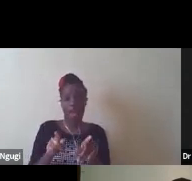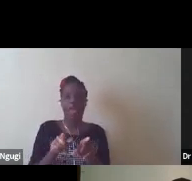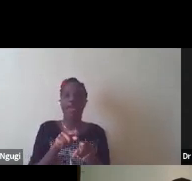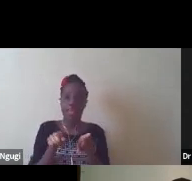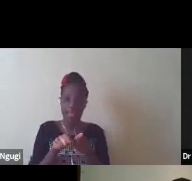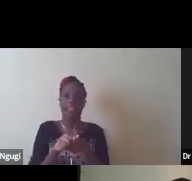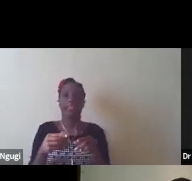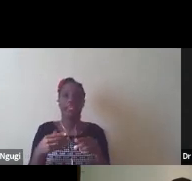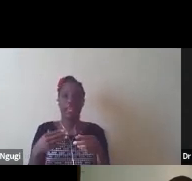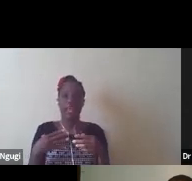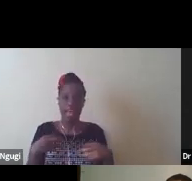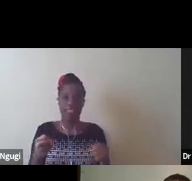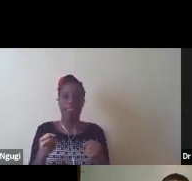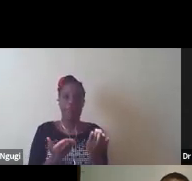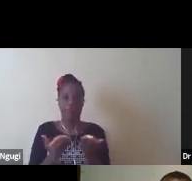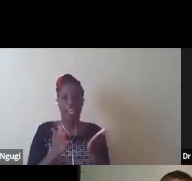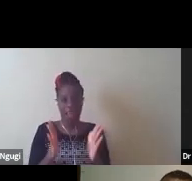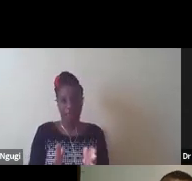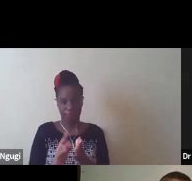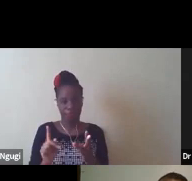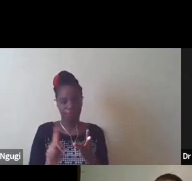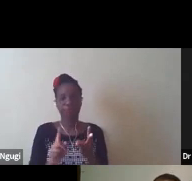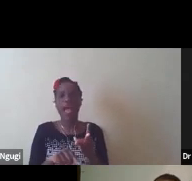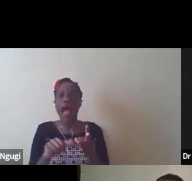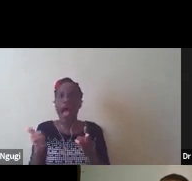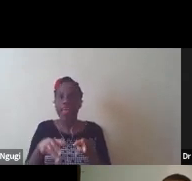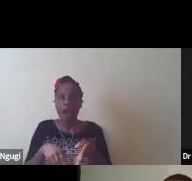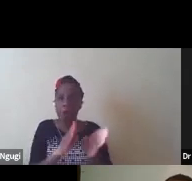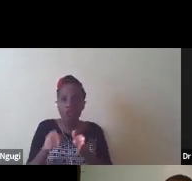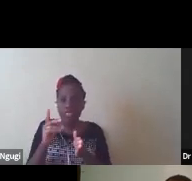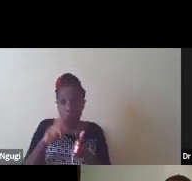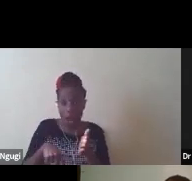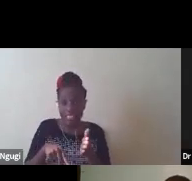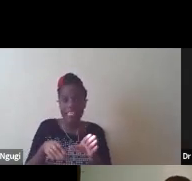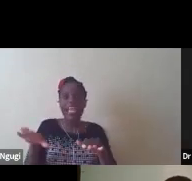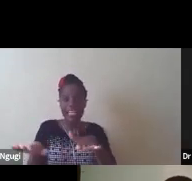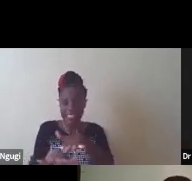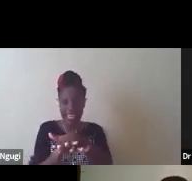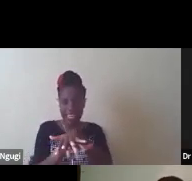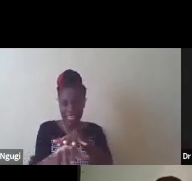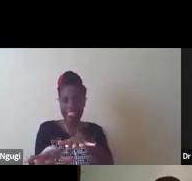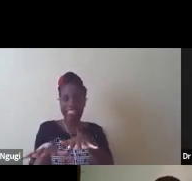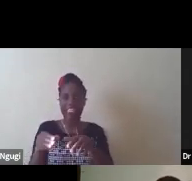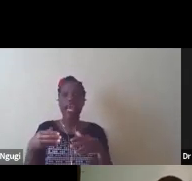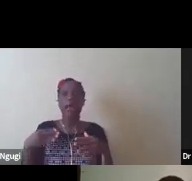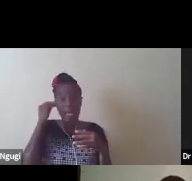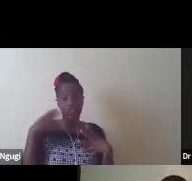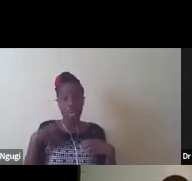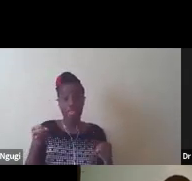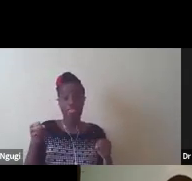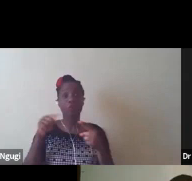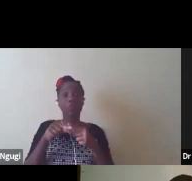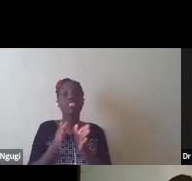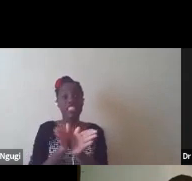provider. So that's important. We also have the opportunity to integrate mental health care into general health care. So